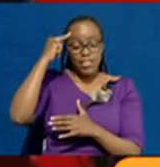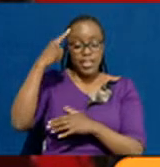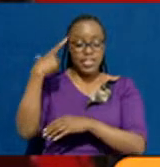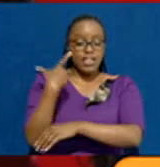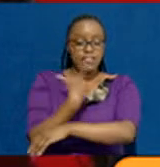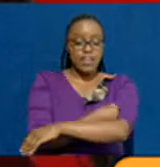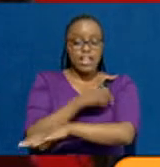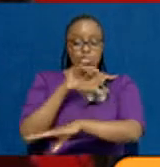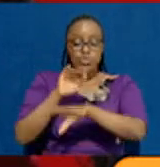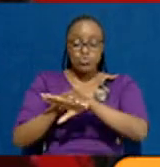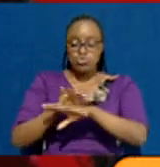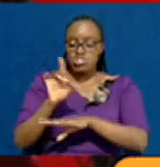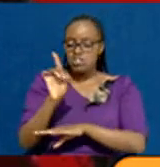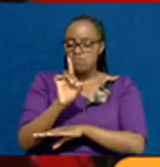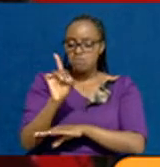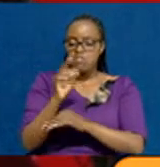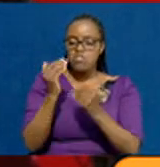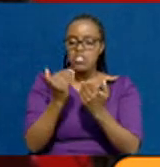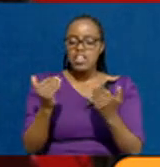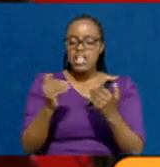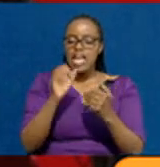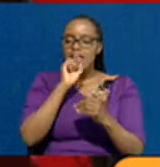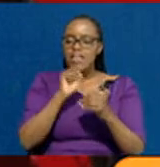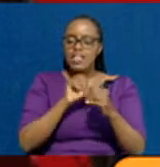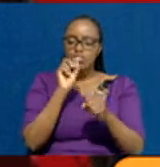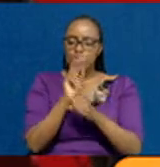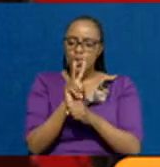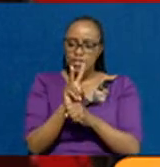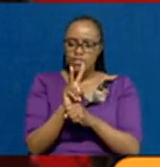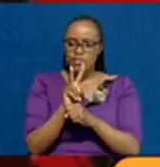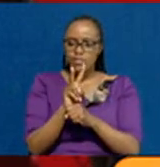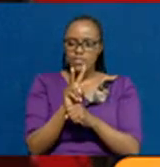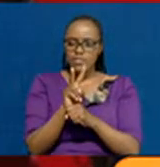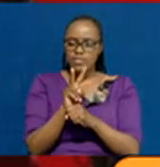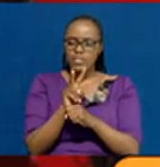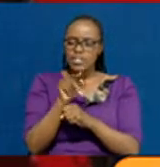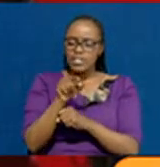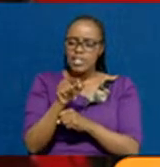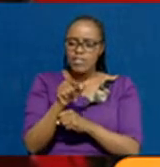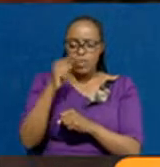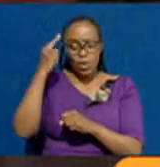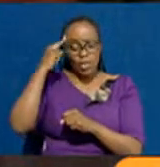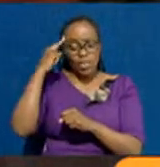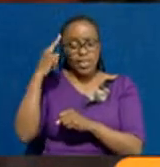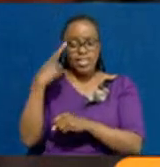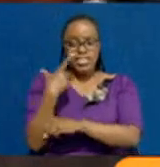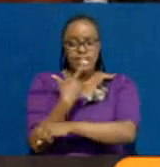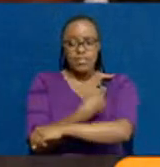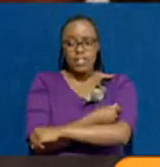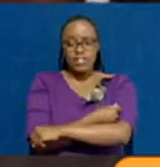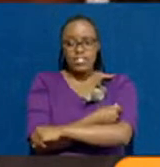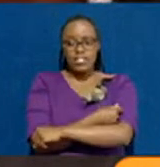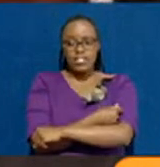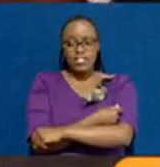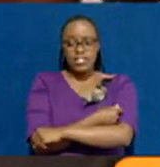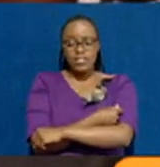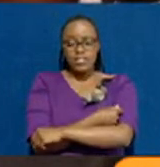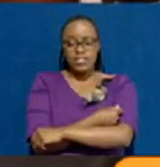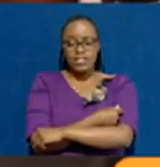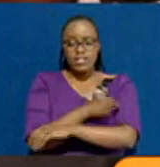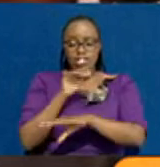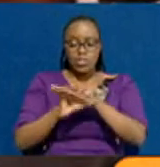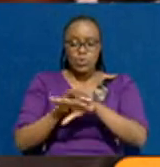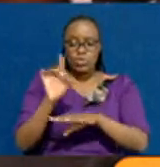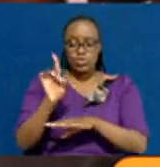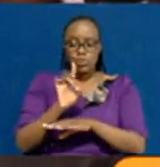vaccine is not good for the children at the age of 12. They think that the vaccine is not